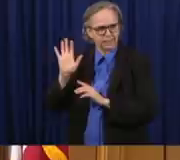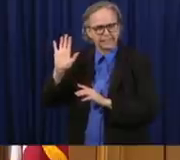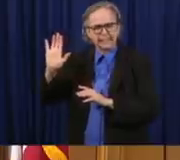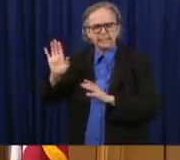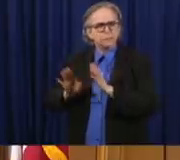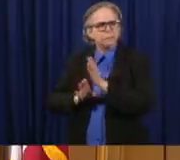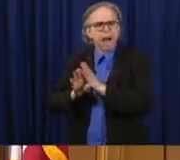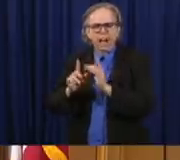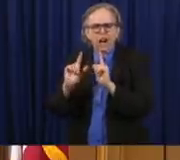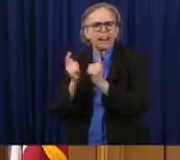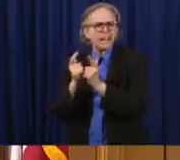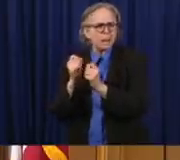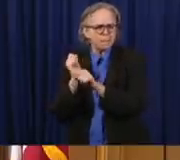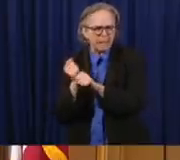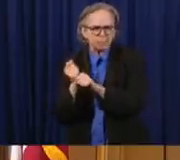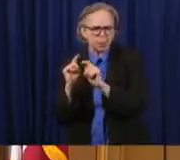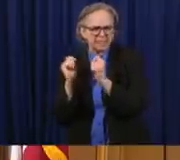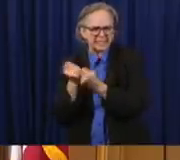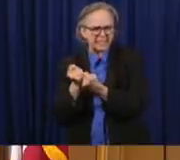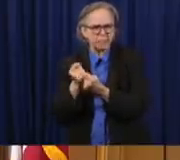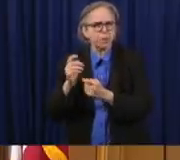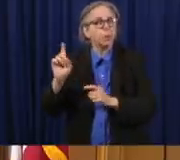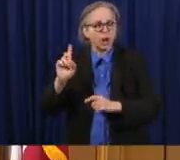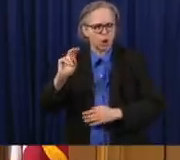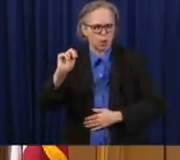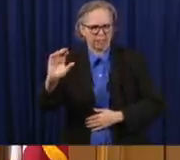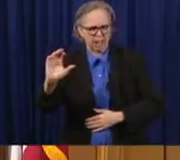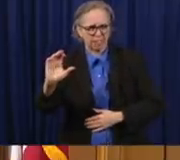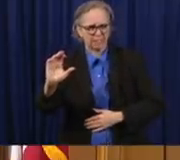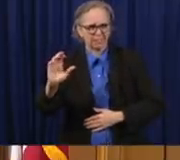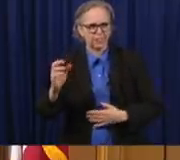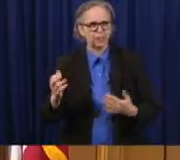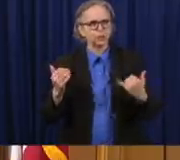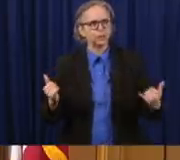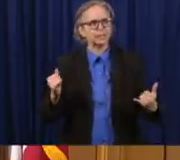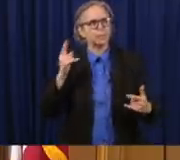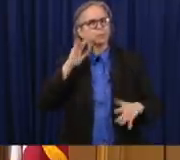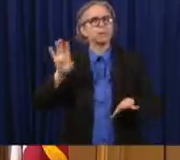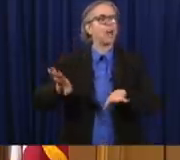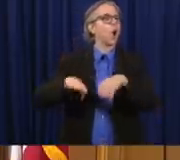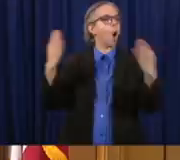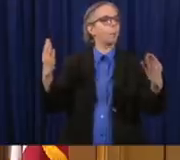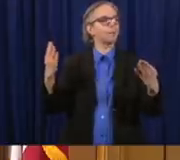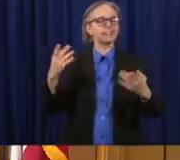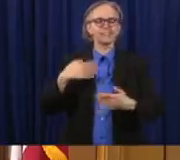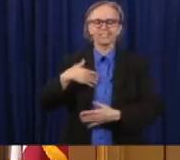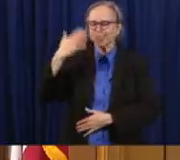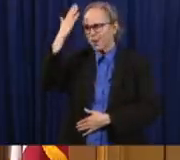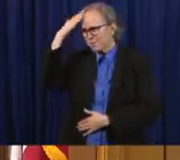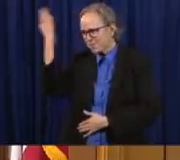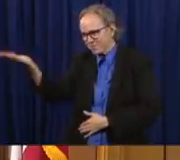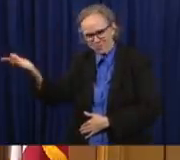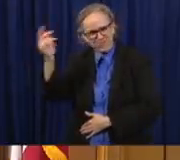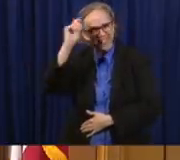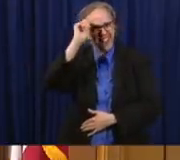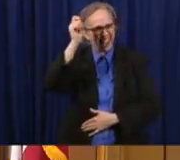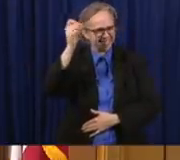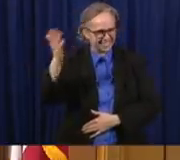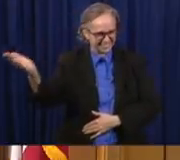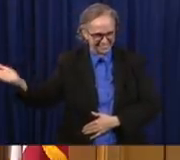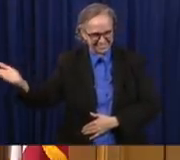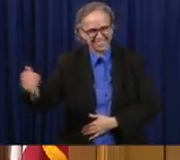in Asheville, North Carolina. Today would have been their opening day. And this is their hat. And that's Mr. Moon.